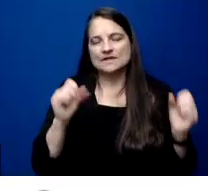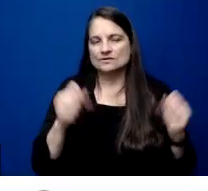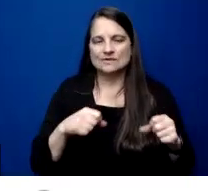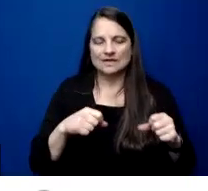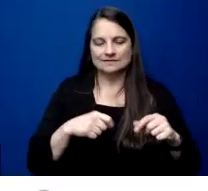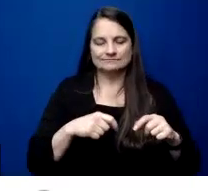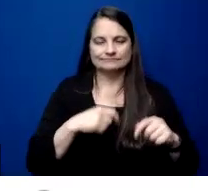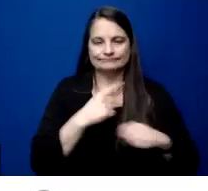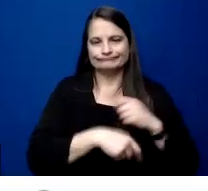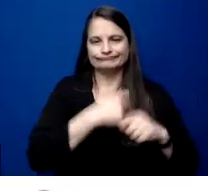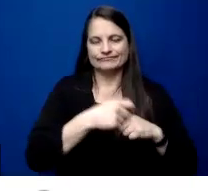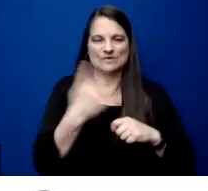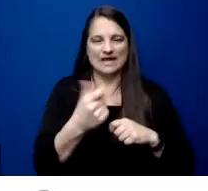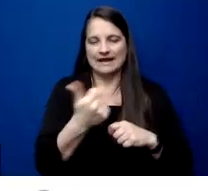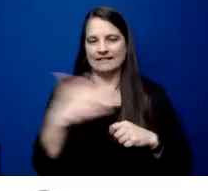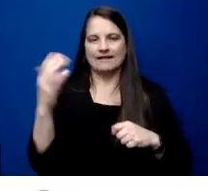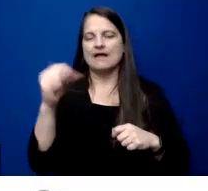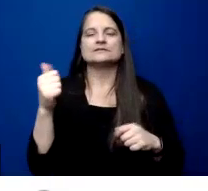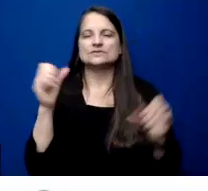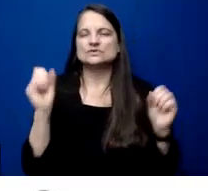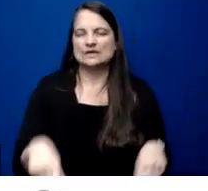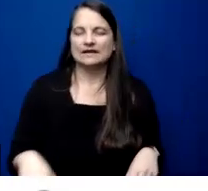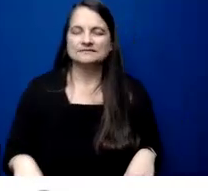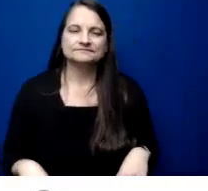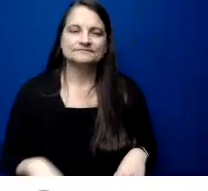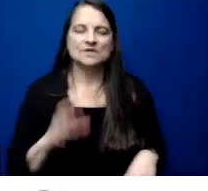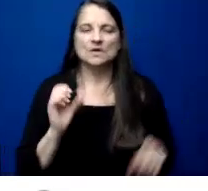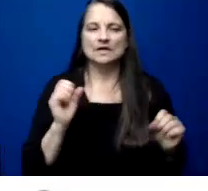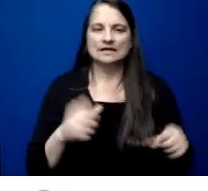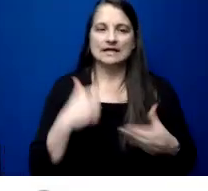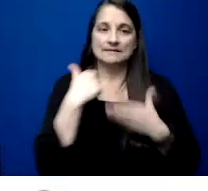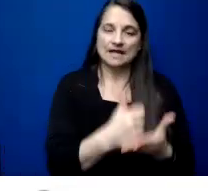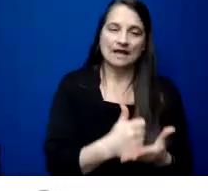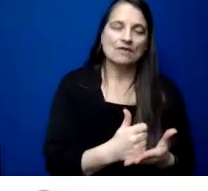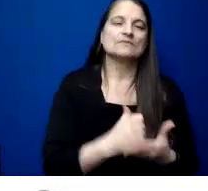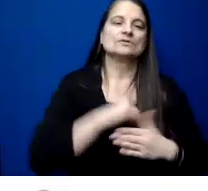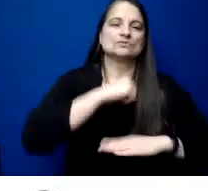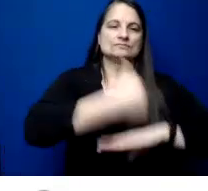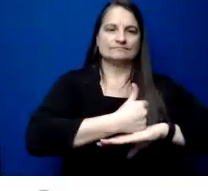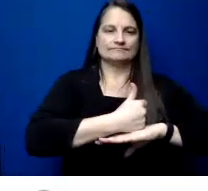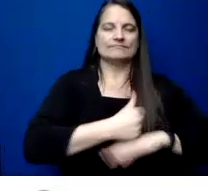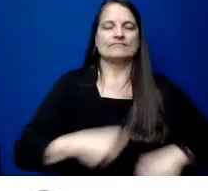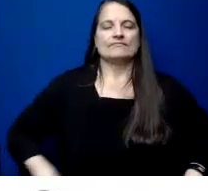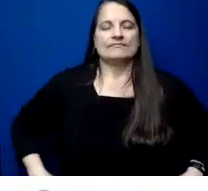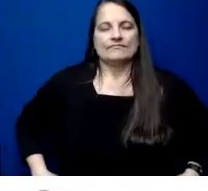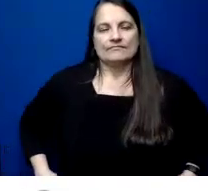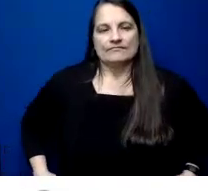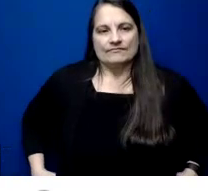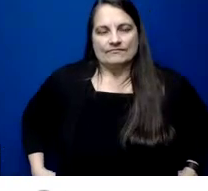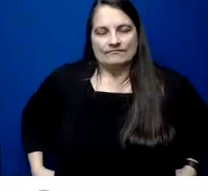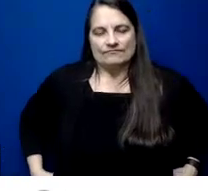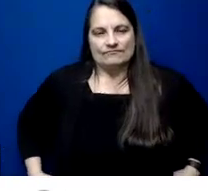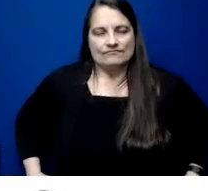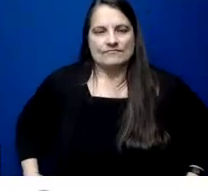of other surfaces. So that can be a really helpful way to get a device in position. We also have a number of items